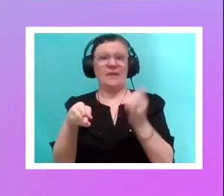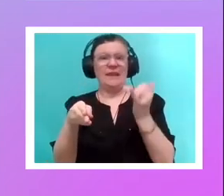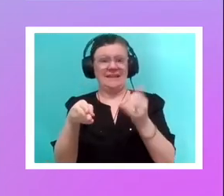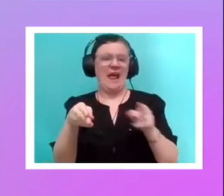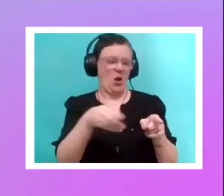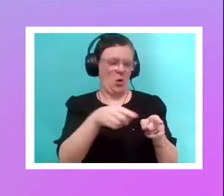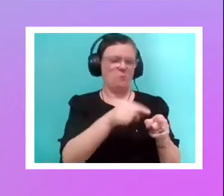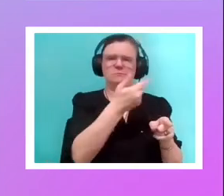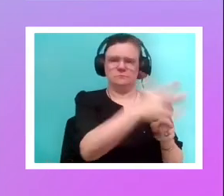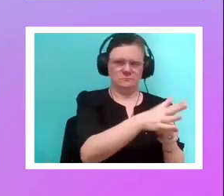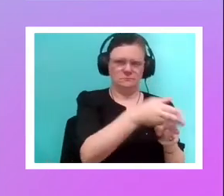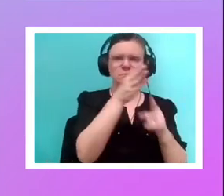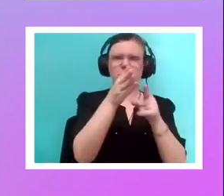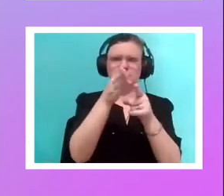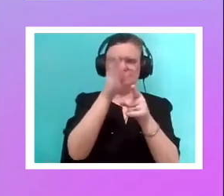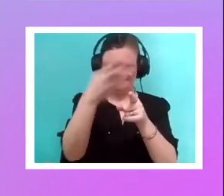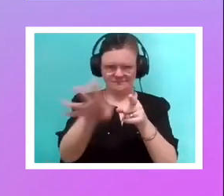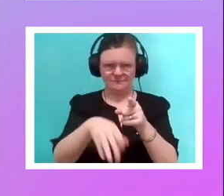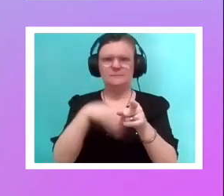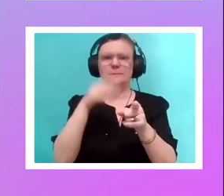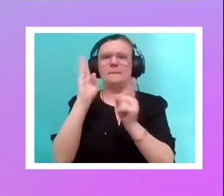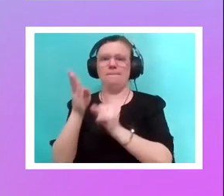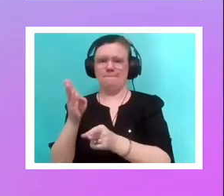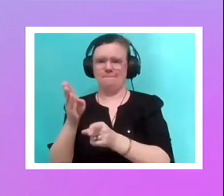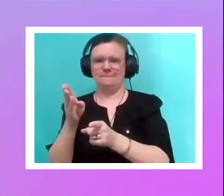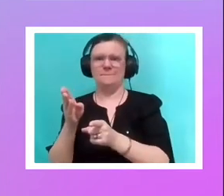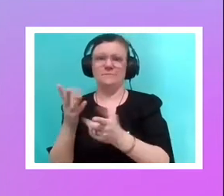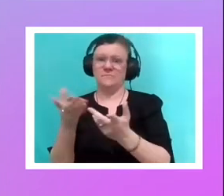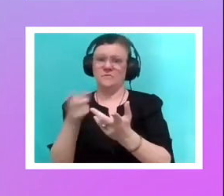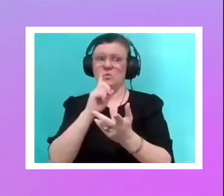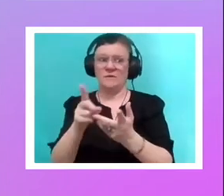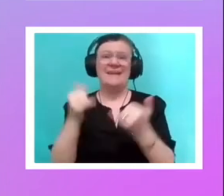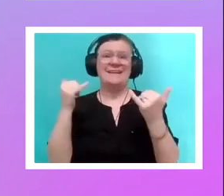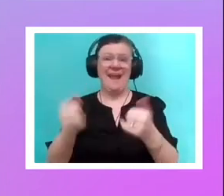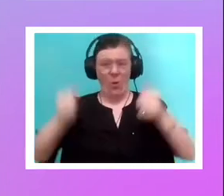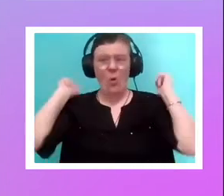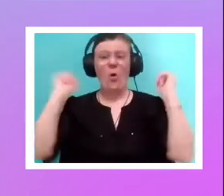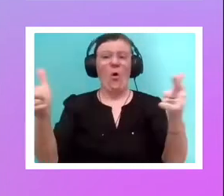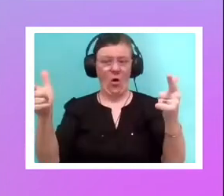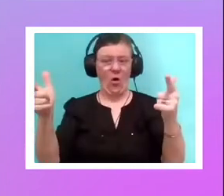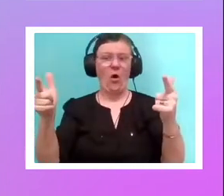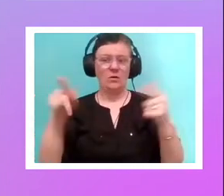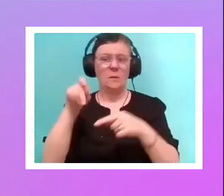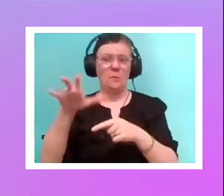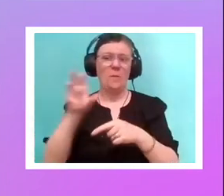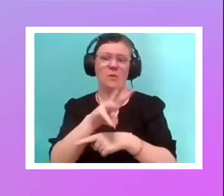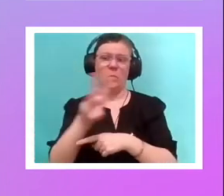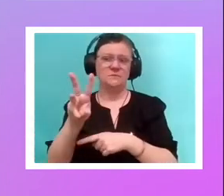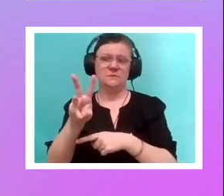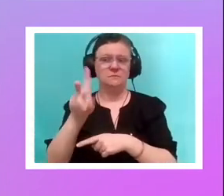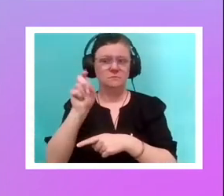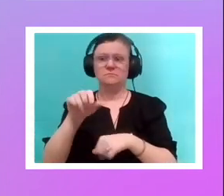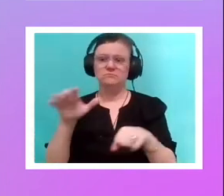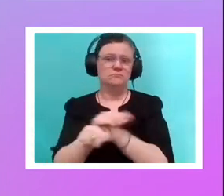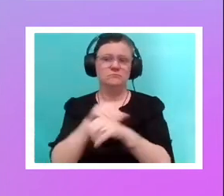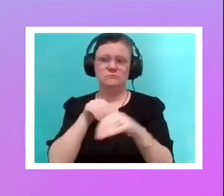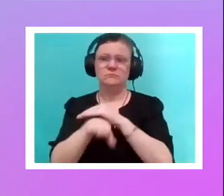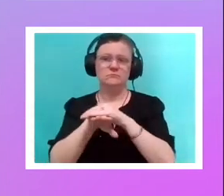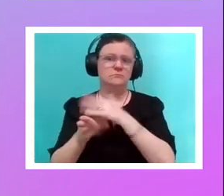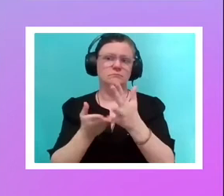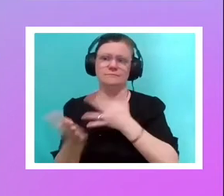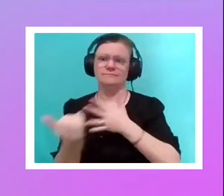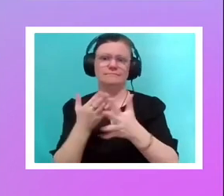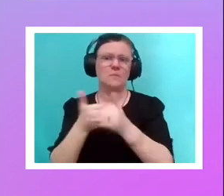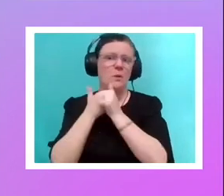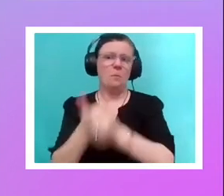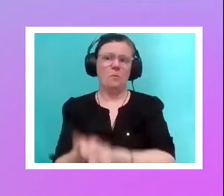deadlines have passed, that's probably a slightly complicated way of just saying that all existing public public sector websites need to be compliant